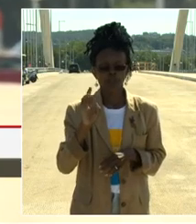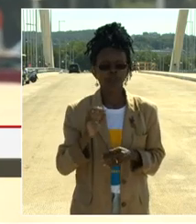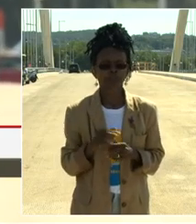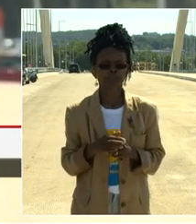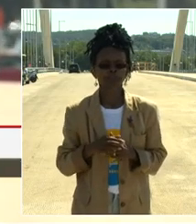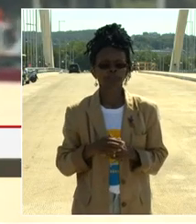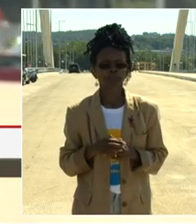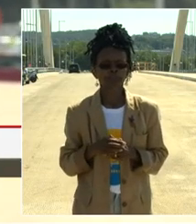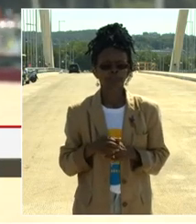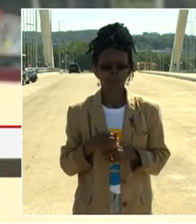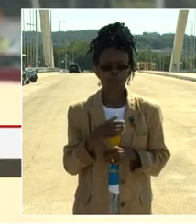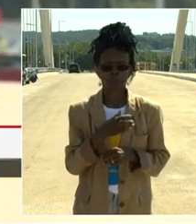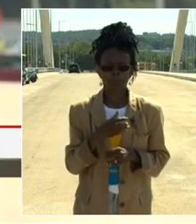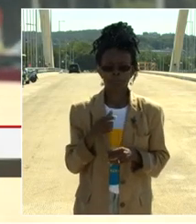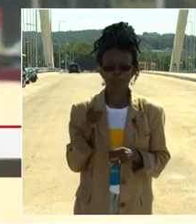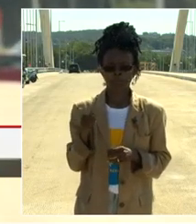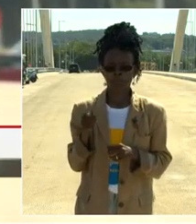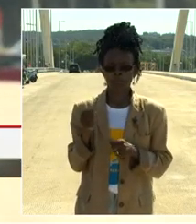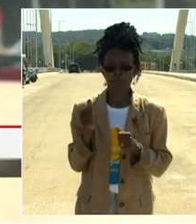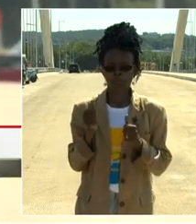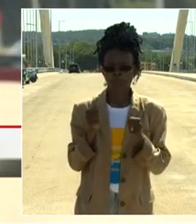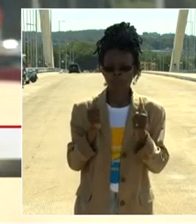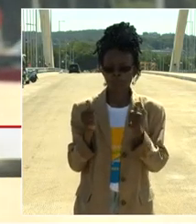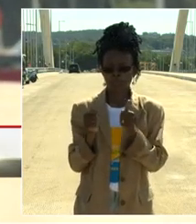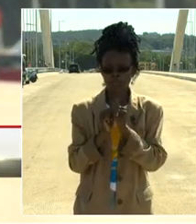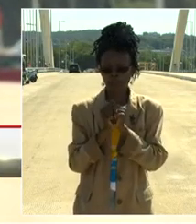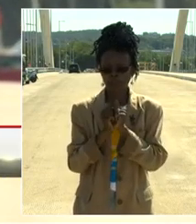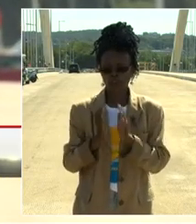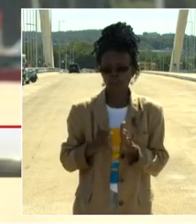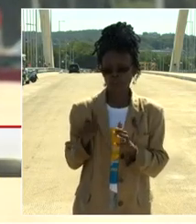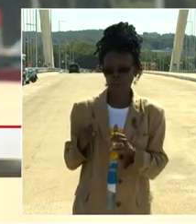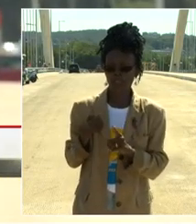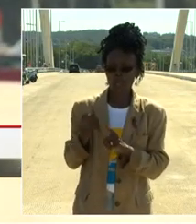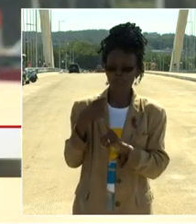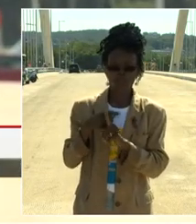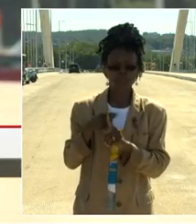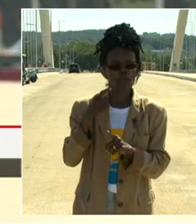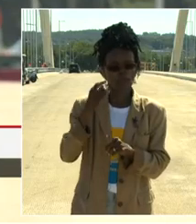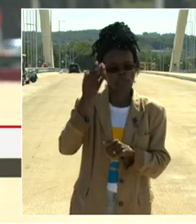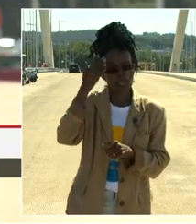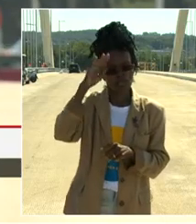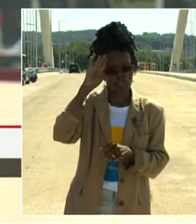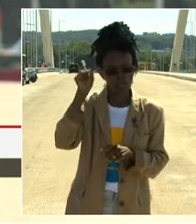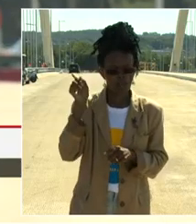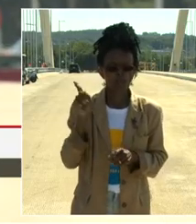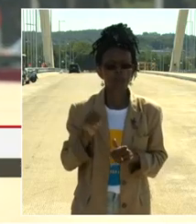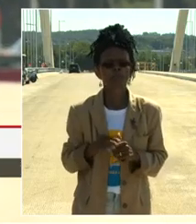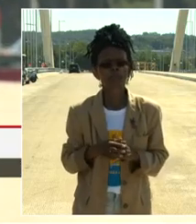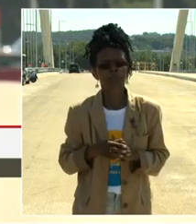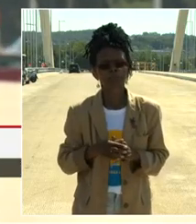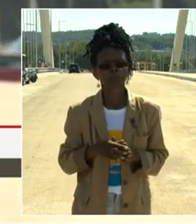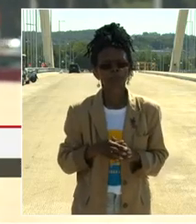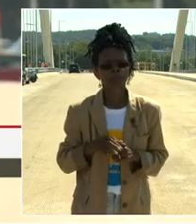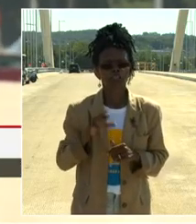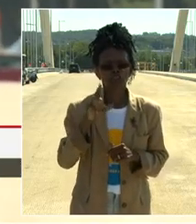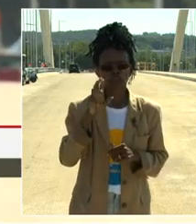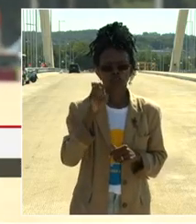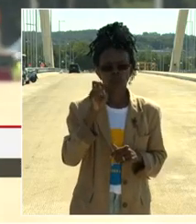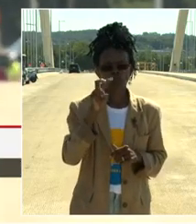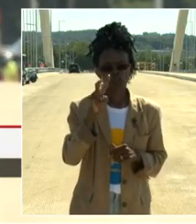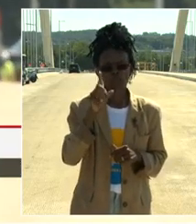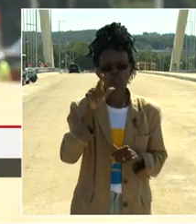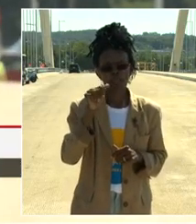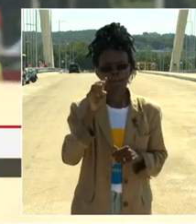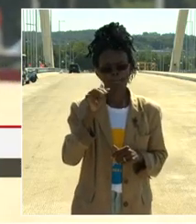Ambassador Ludlow from Ireland, Reverend Lamar, Kenneth